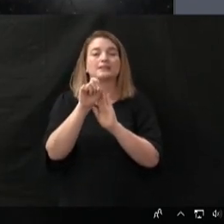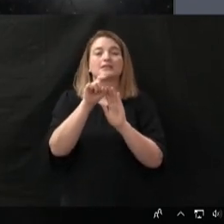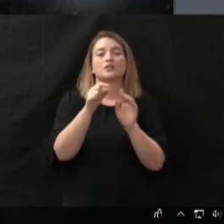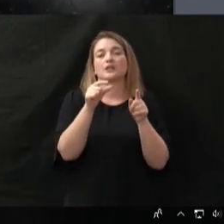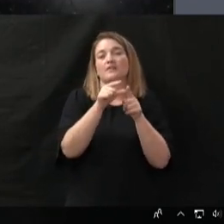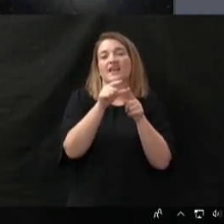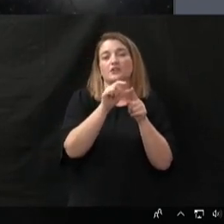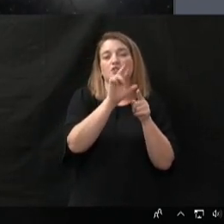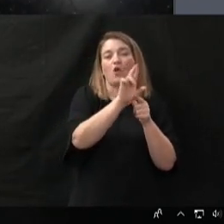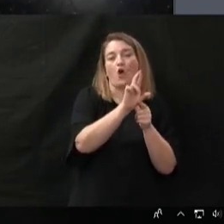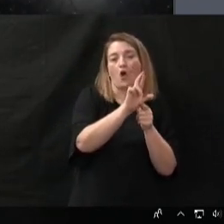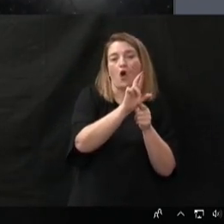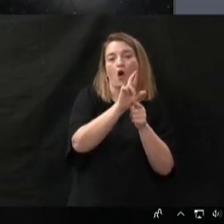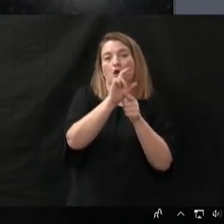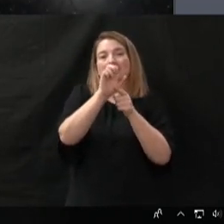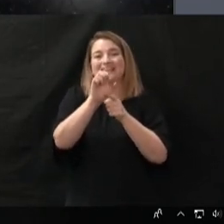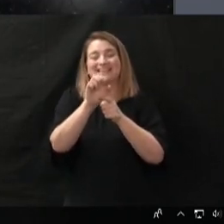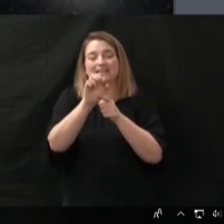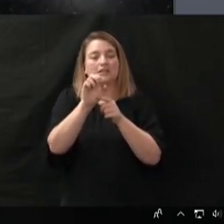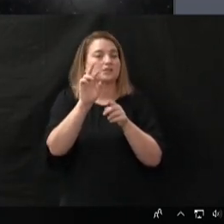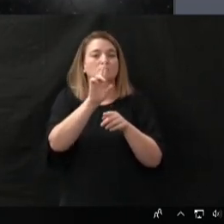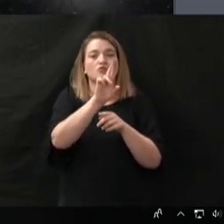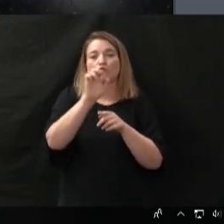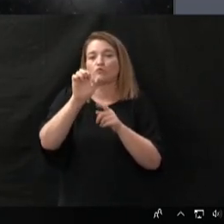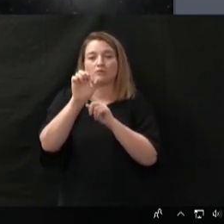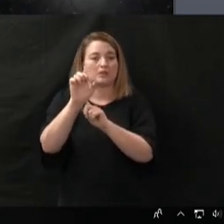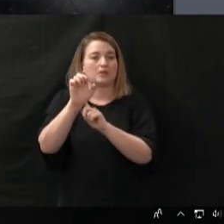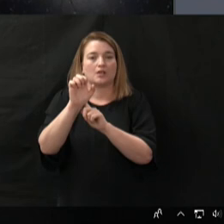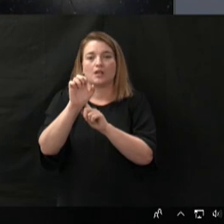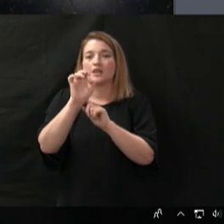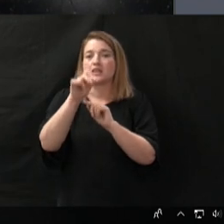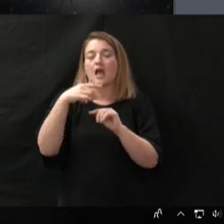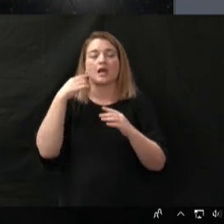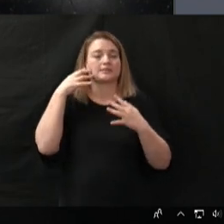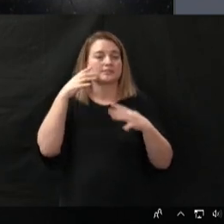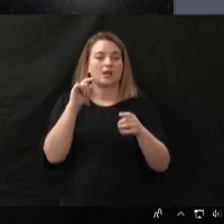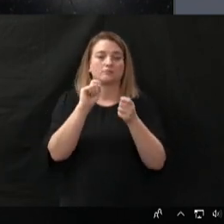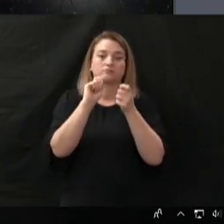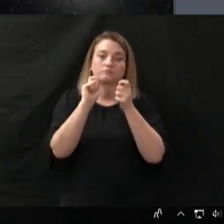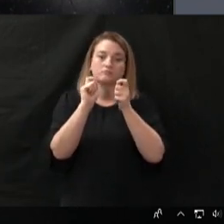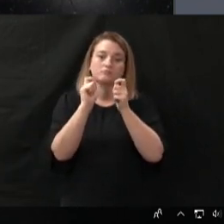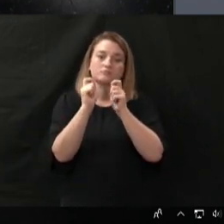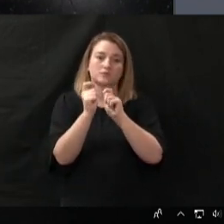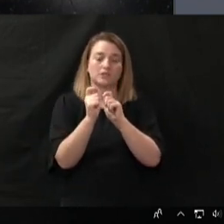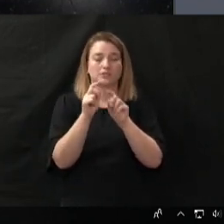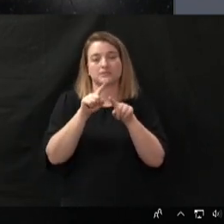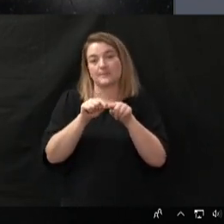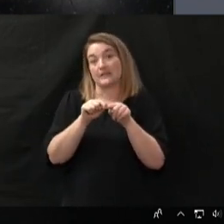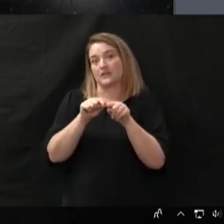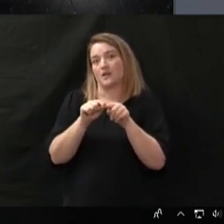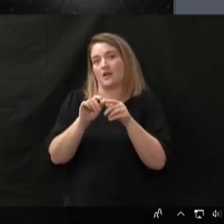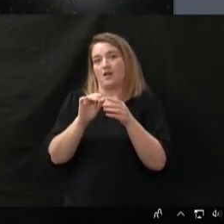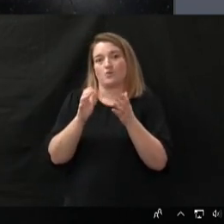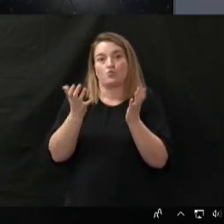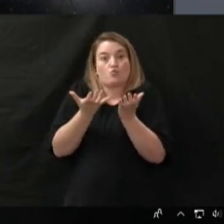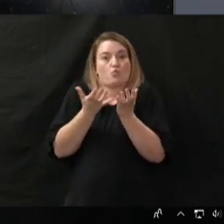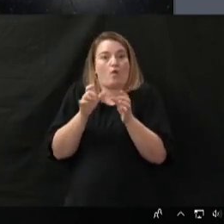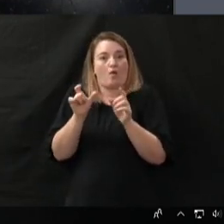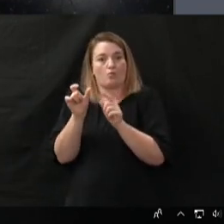word, it changes sounds in many cases. If you look at con, it can be